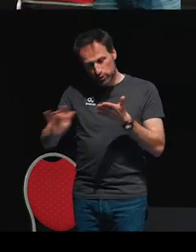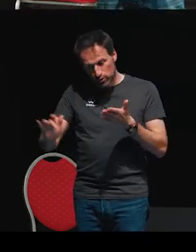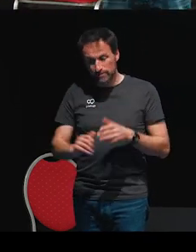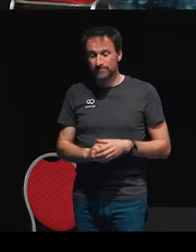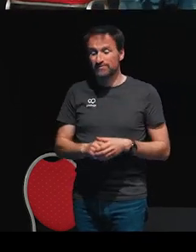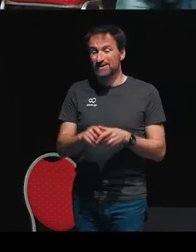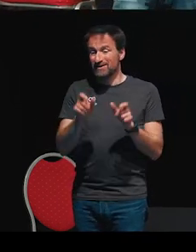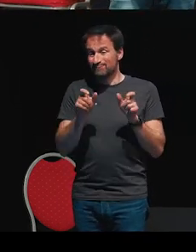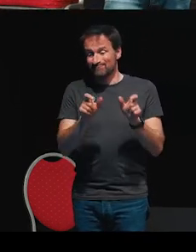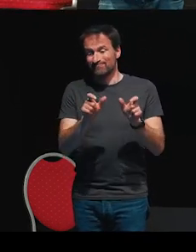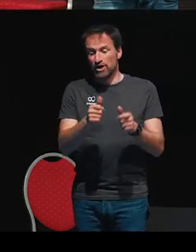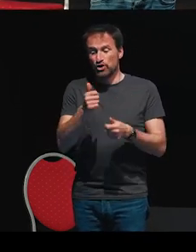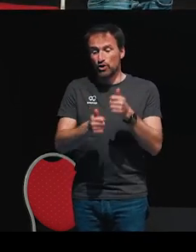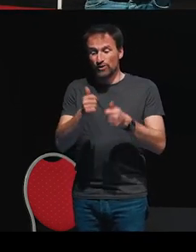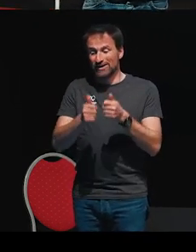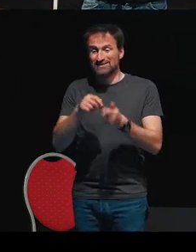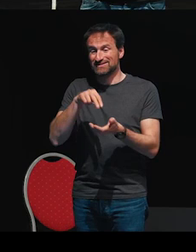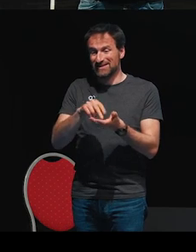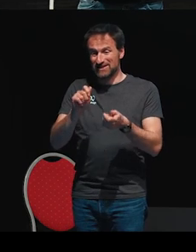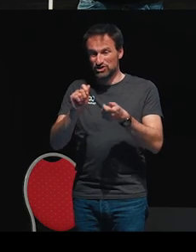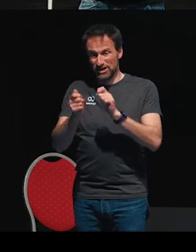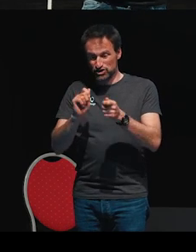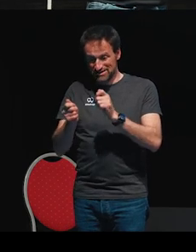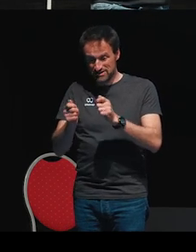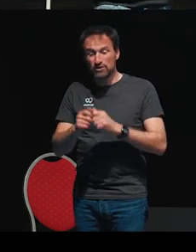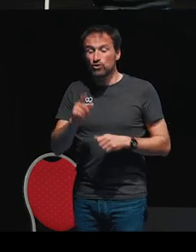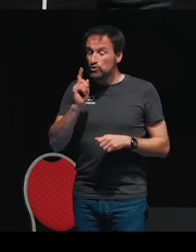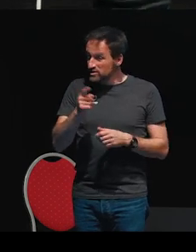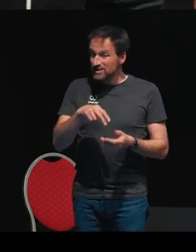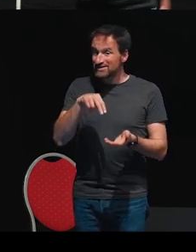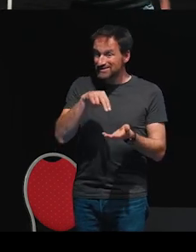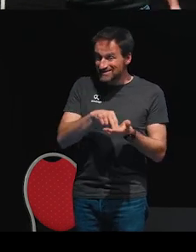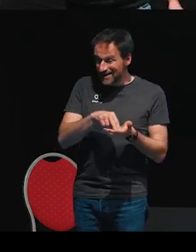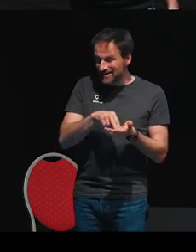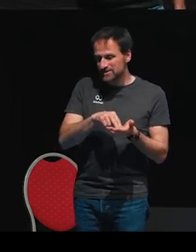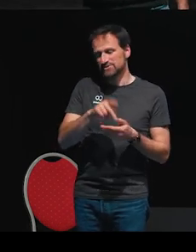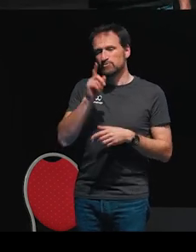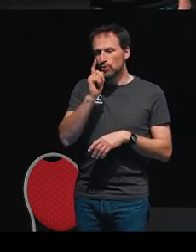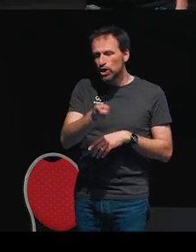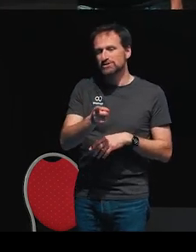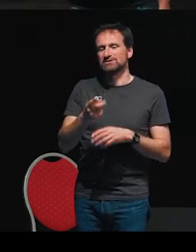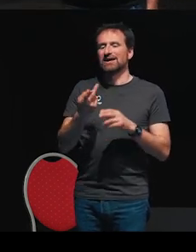very important, and state is reproducible. Let's start with the first one.